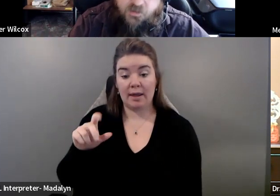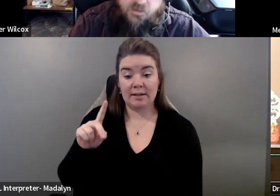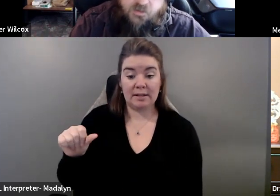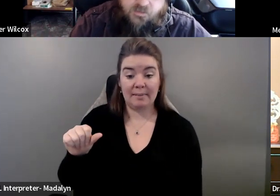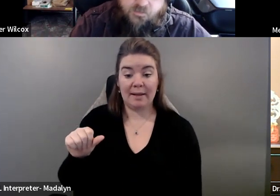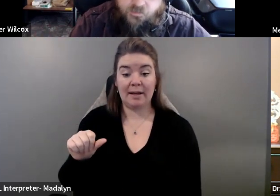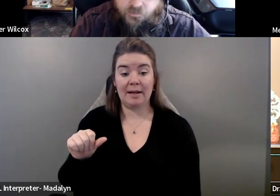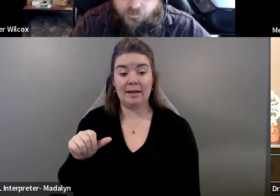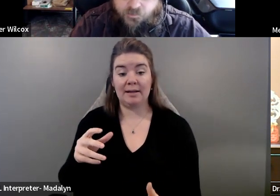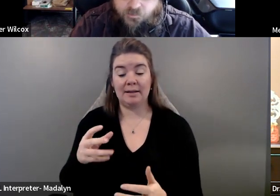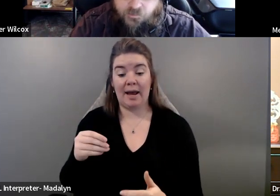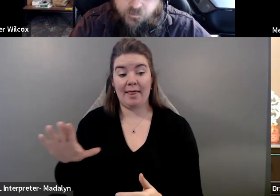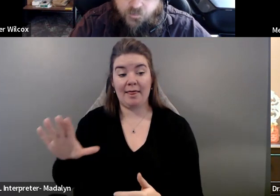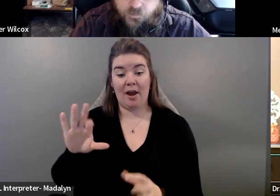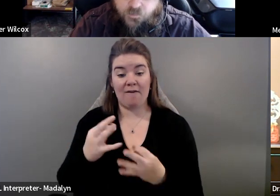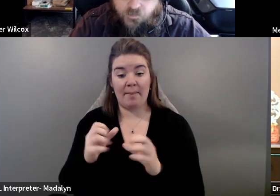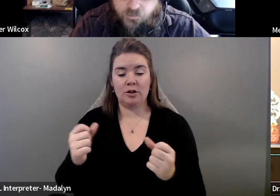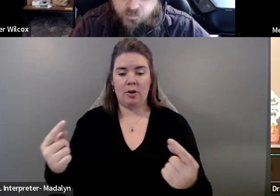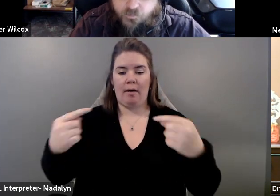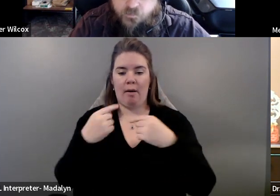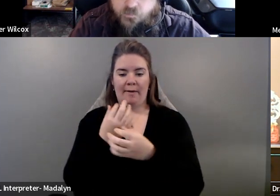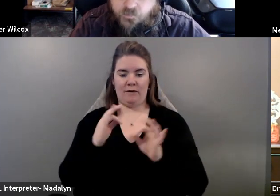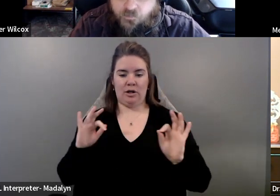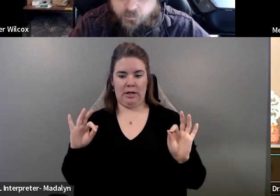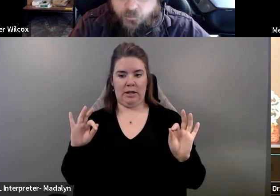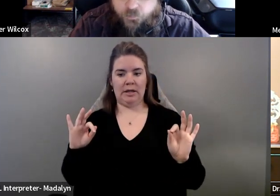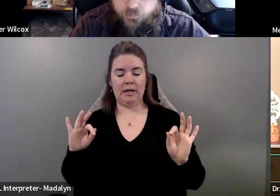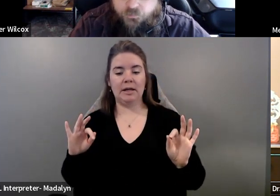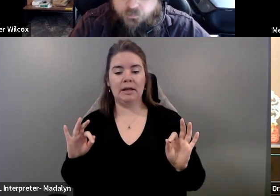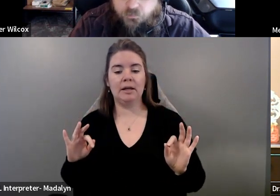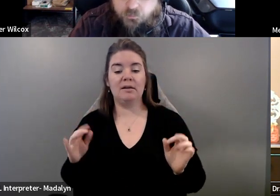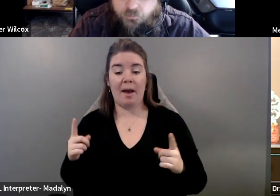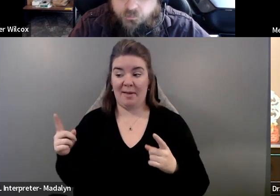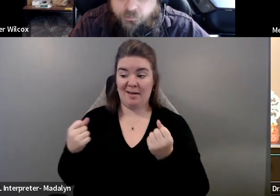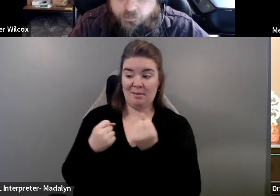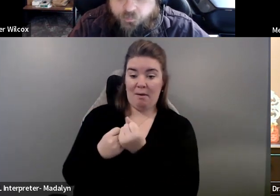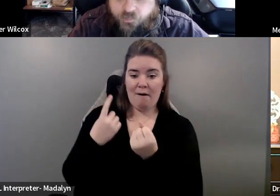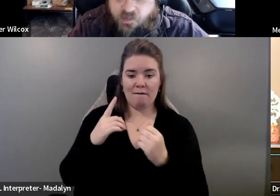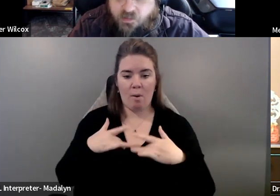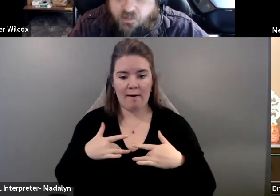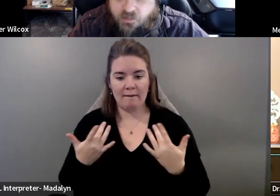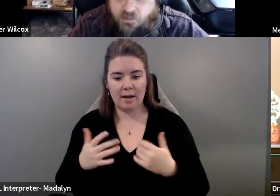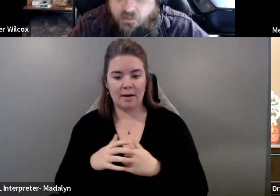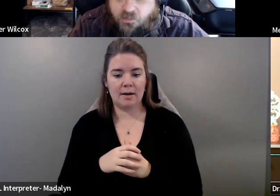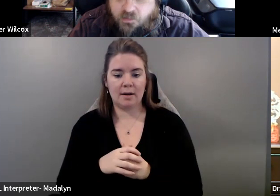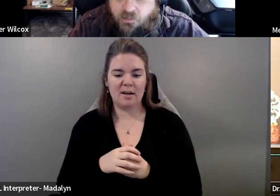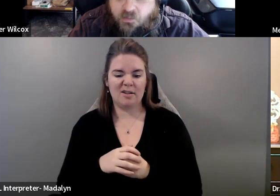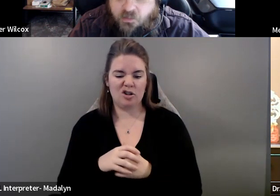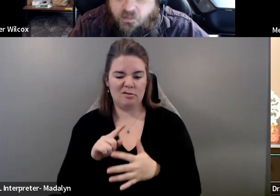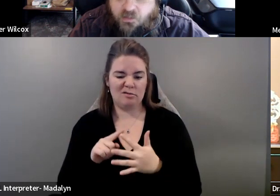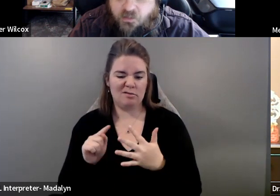free. And this is through them being the sponsor for the event and just things like that.